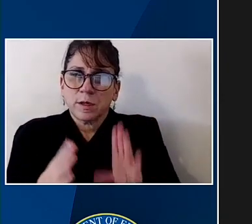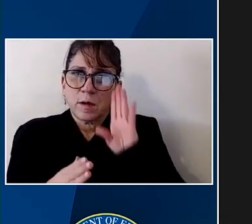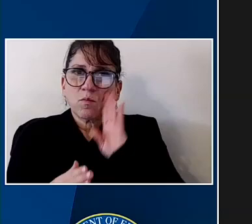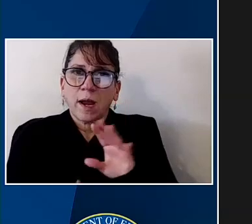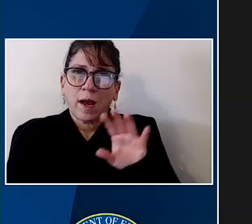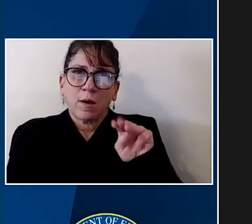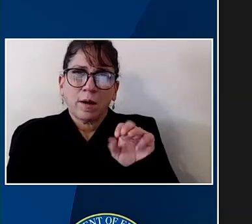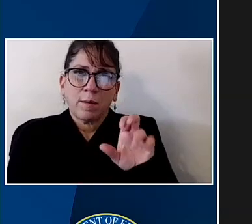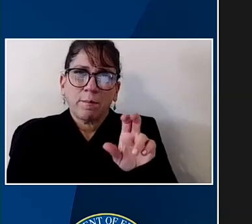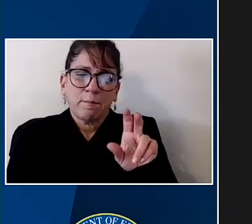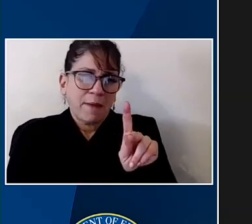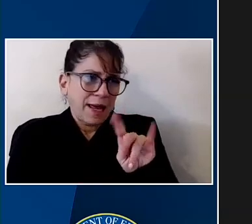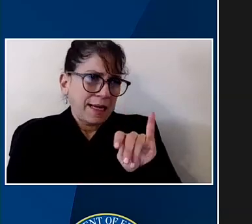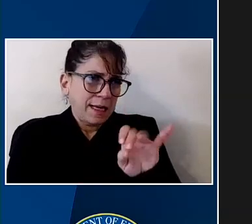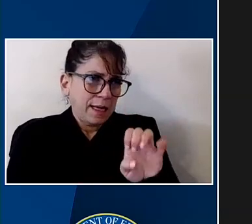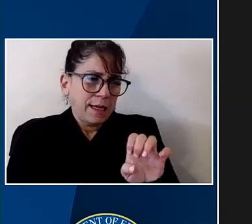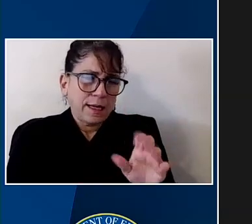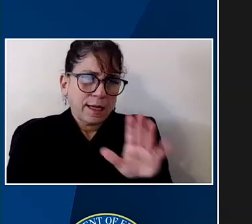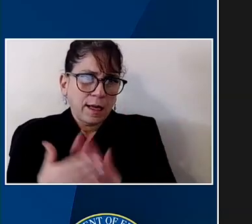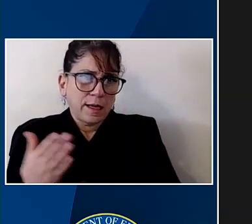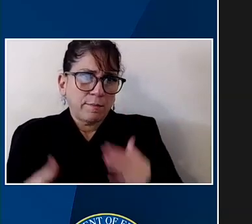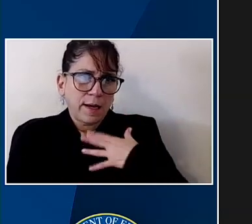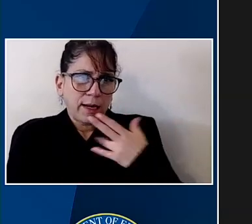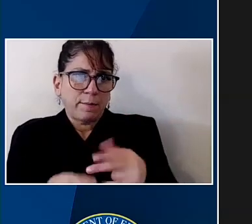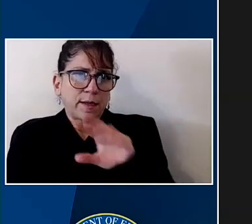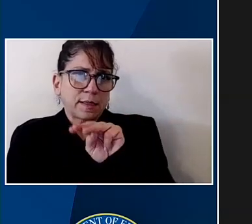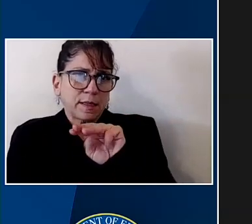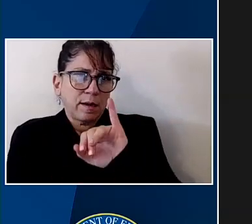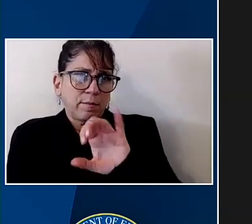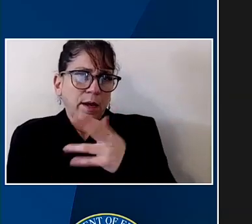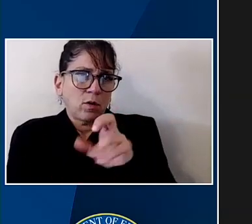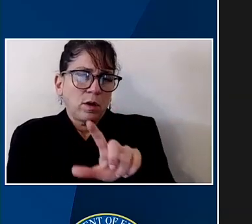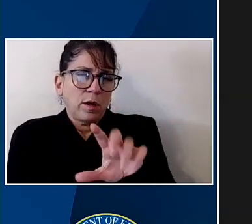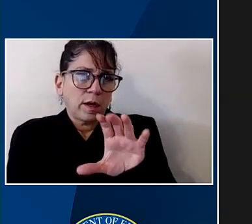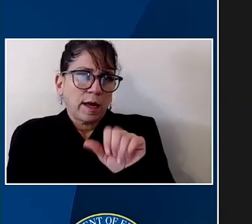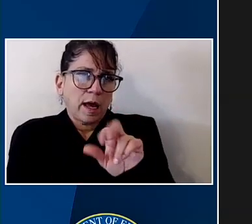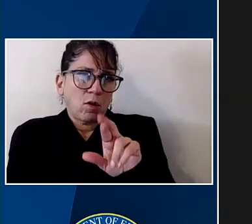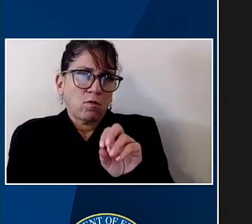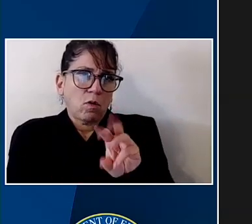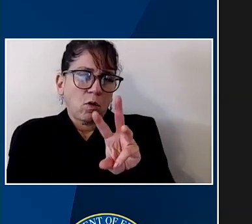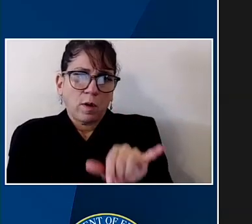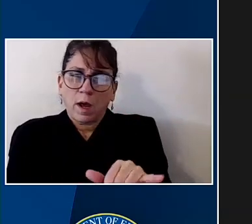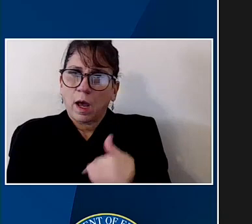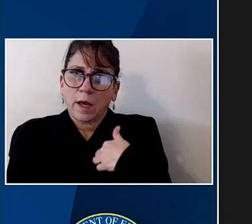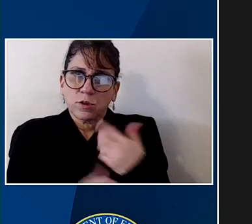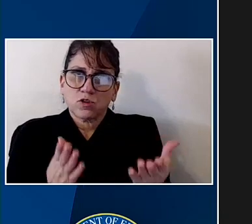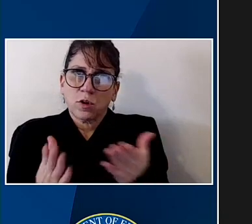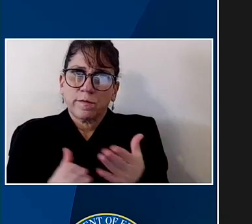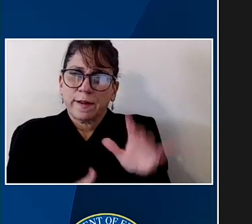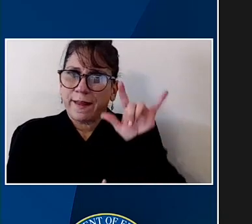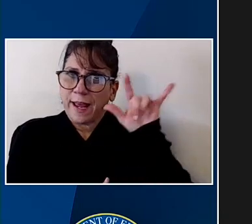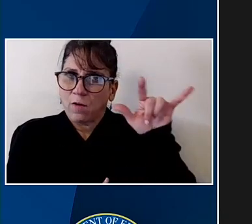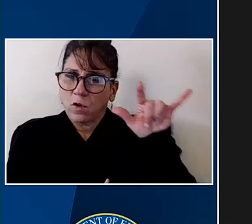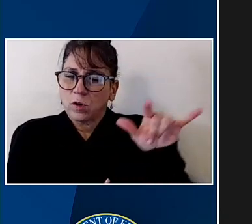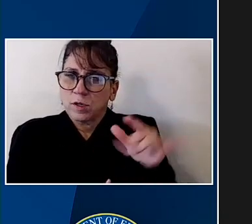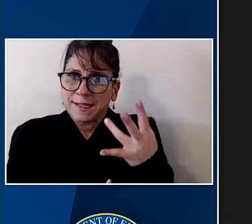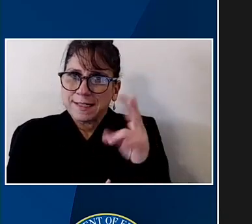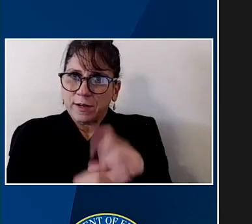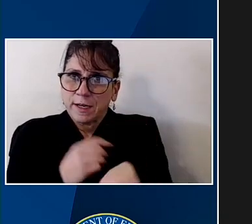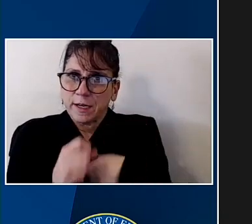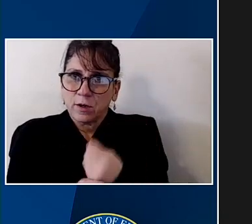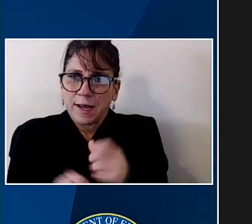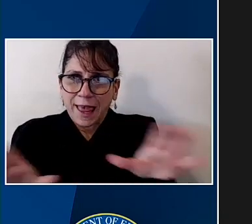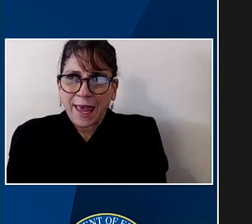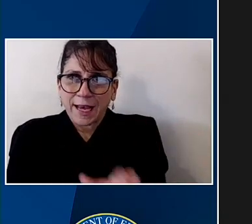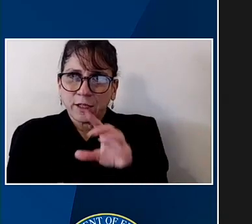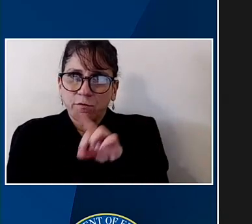College. My name is Michael Caraway, and I have served in the United States Air Force for 17 years as both an active duty